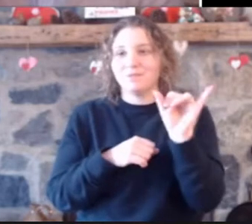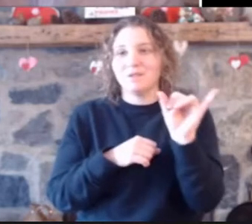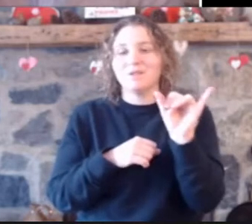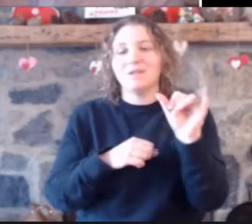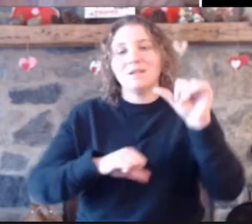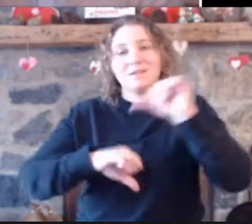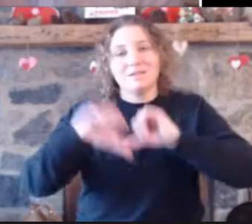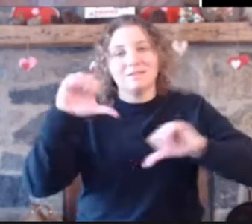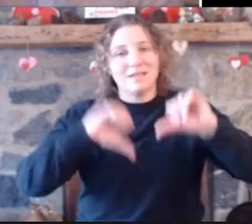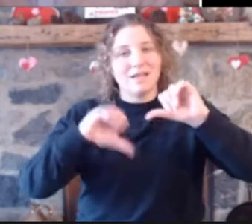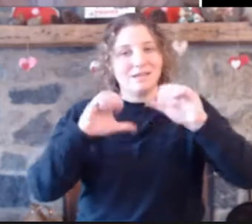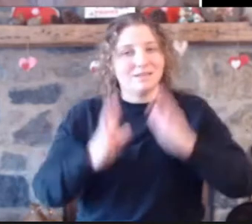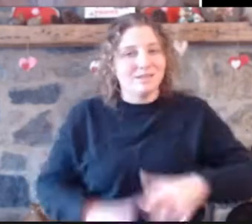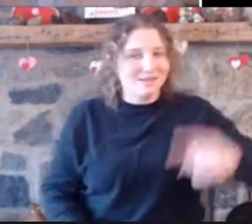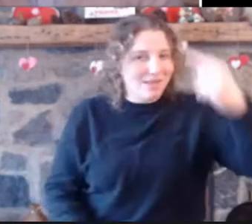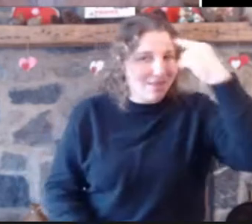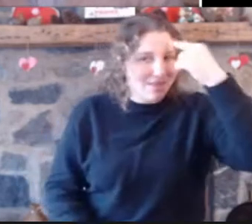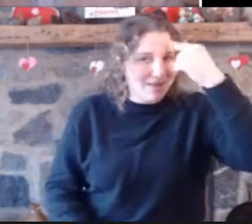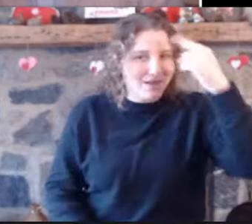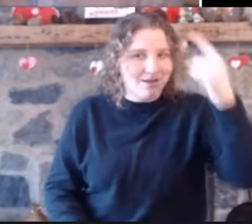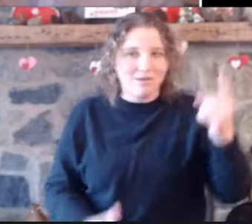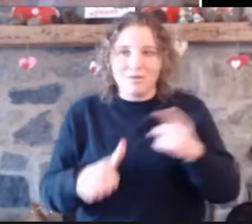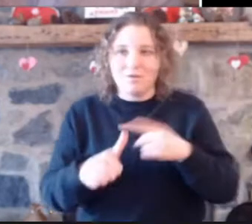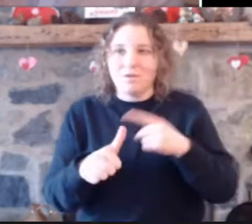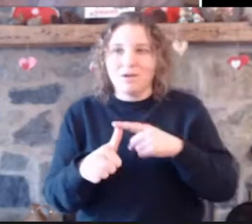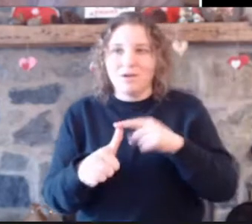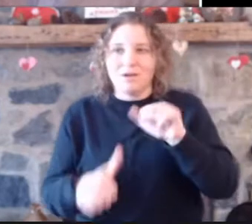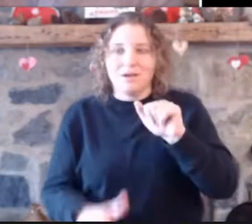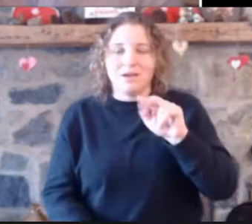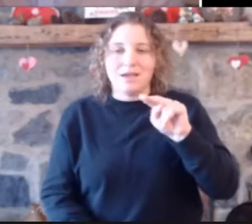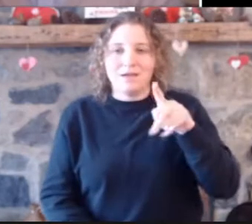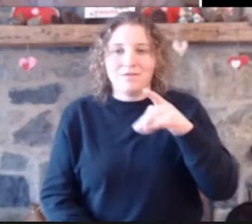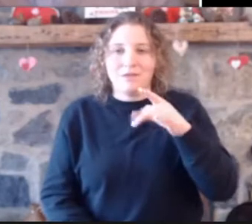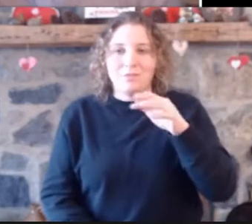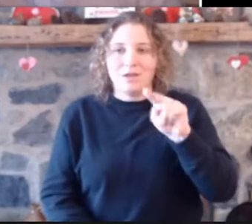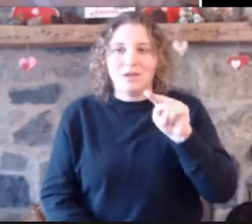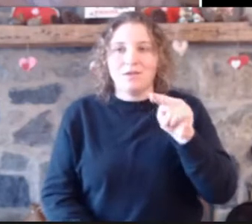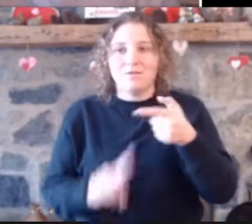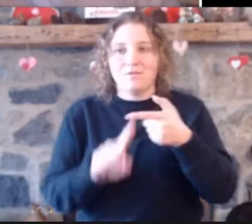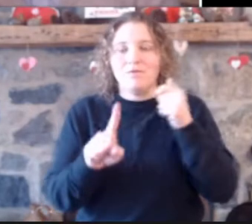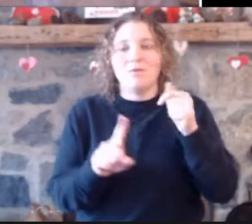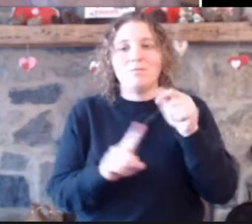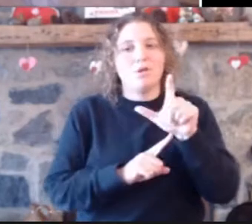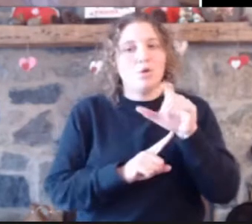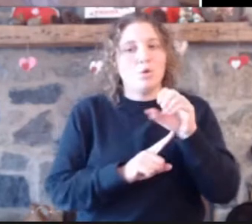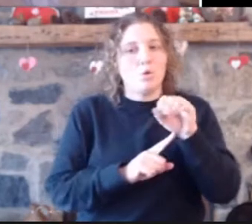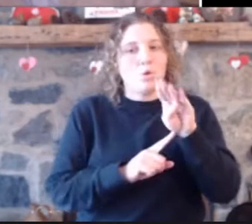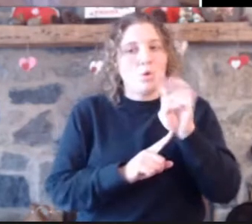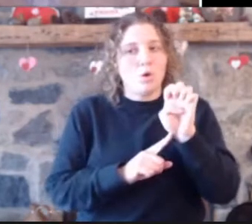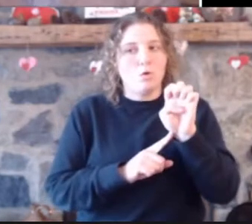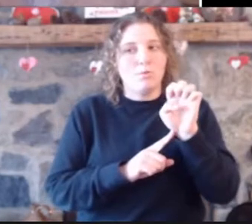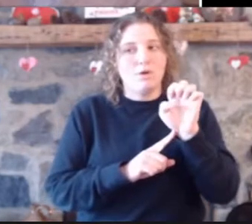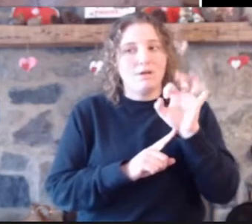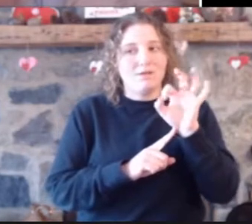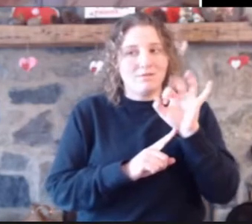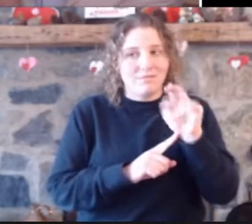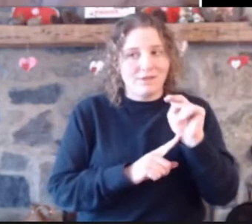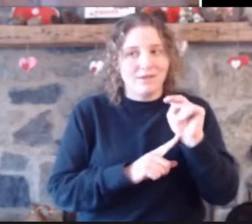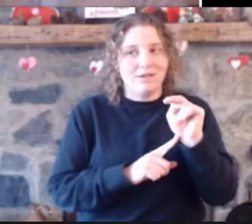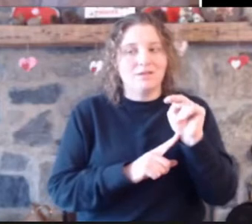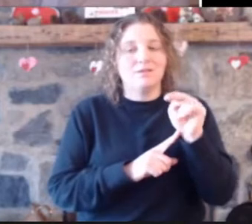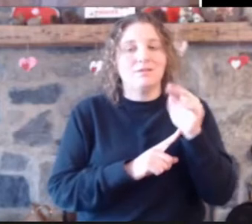scientists think that the first amphibians were descendants of the lobed fin fishes, a group whose modern members include the